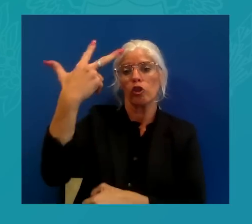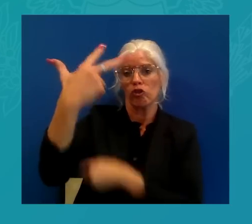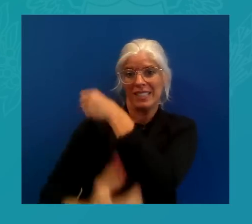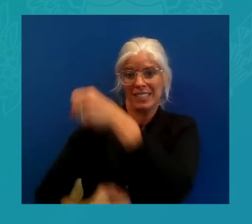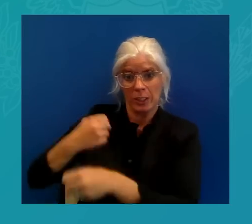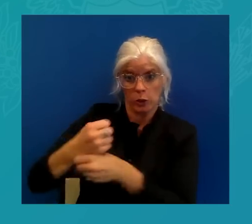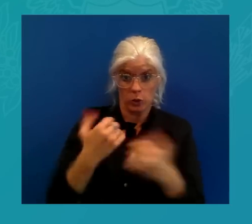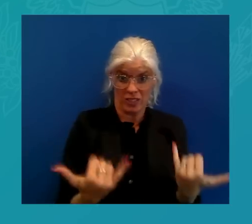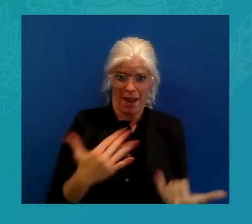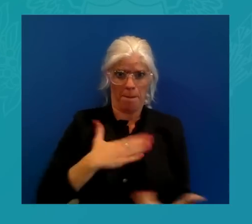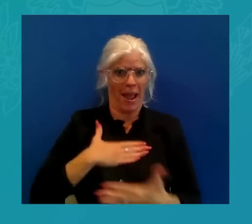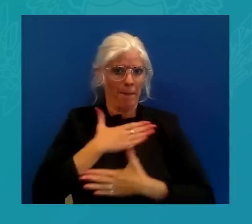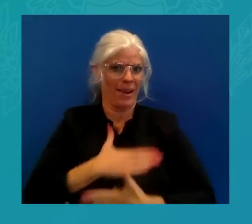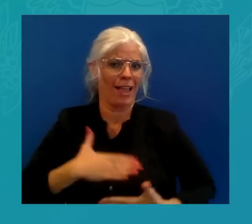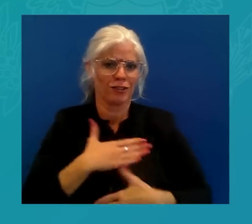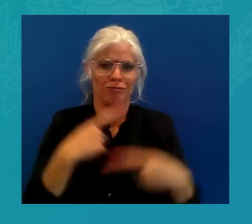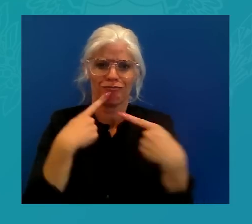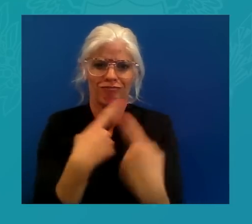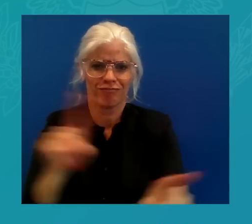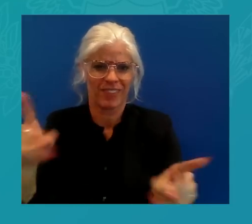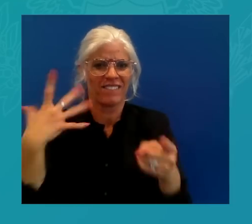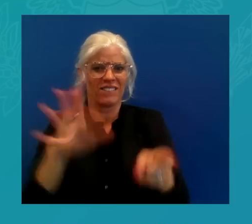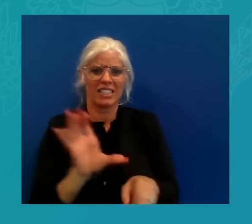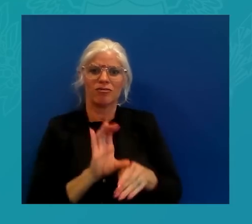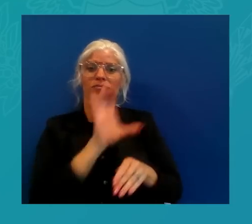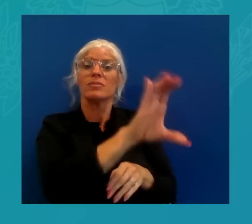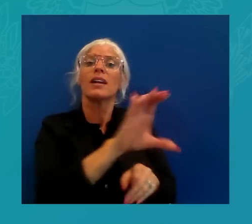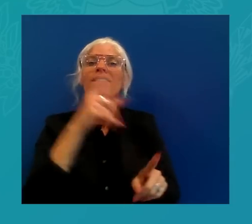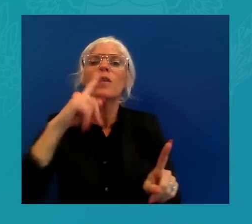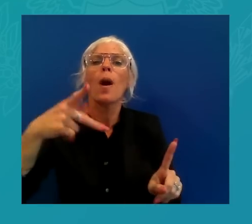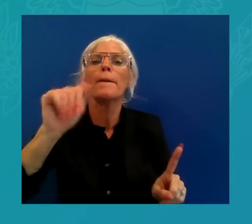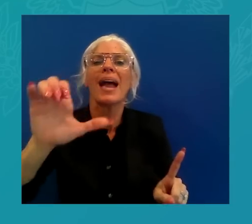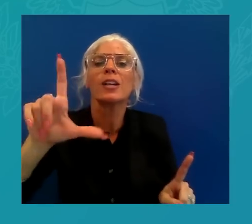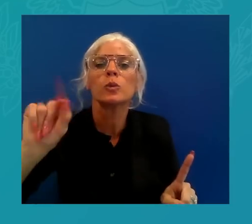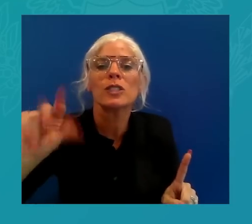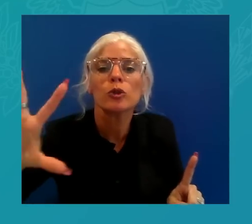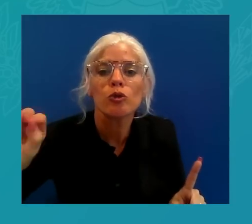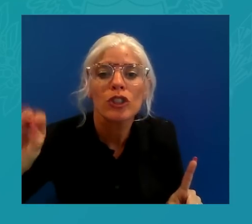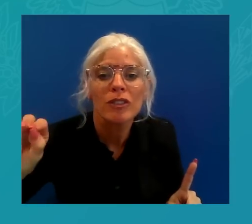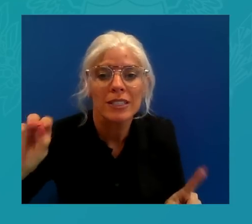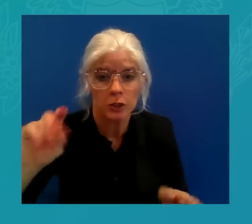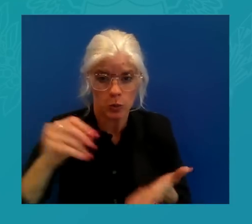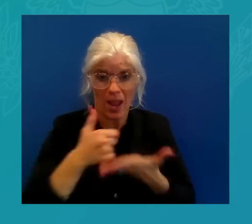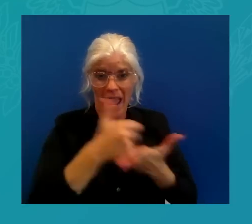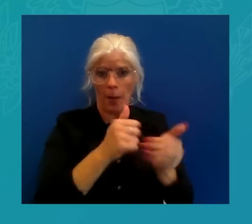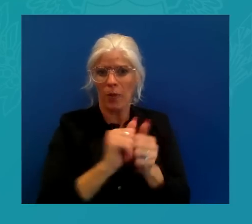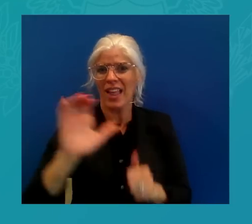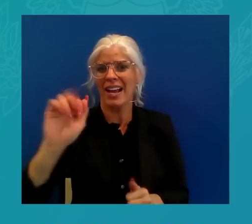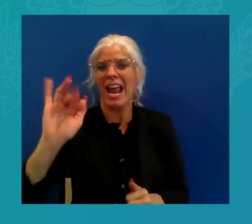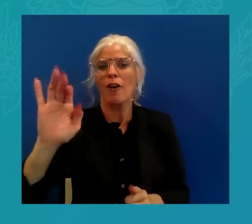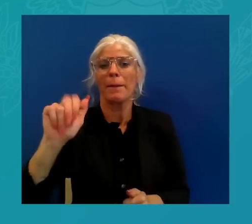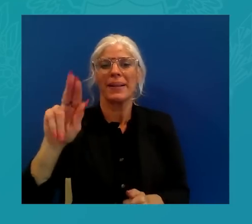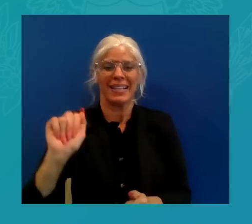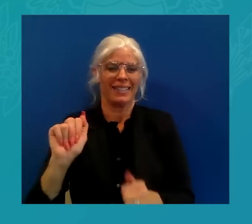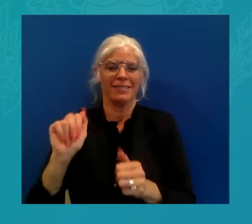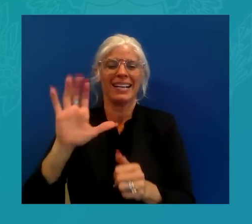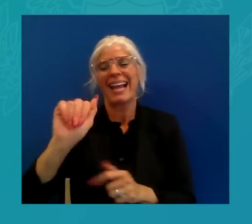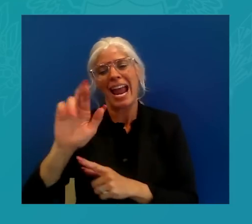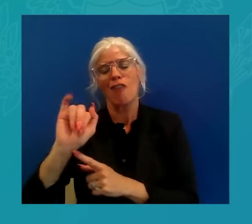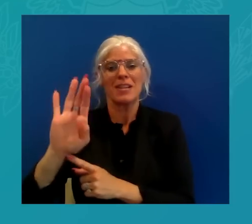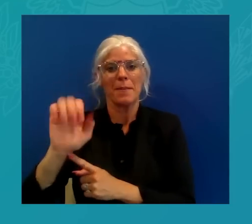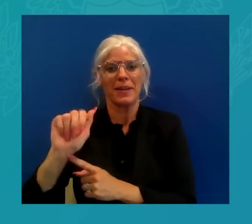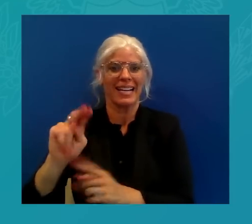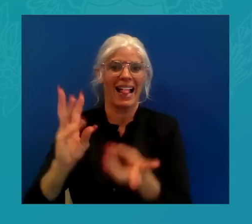in the Caribbean Climate Investment Program, to help incentivize the private sector to partner with Caribbean nations